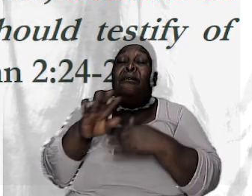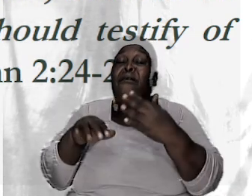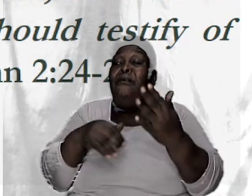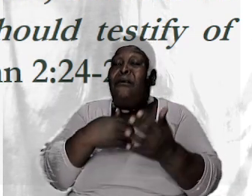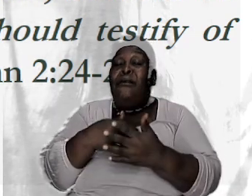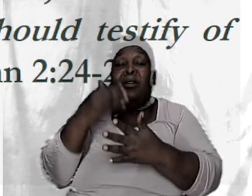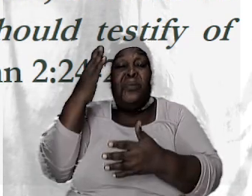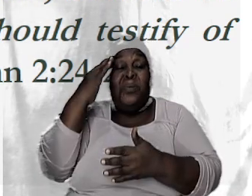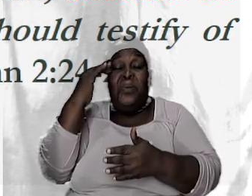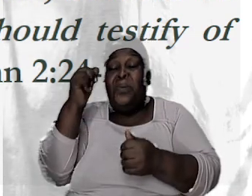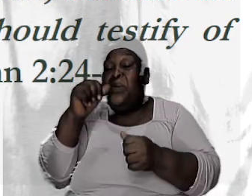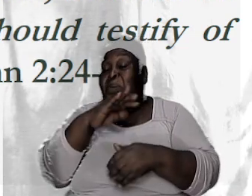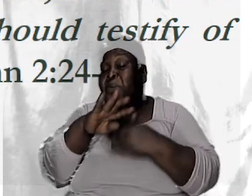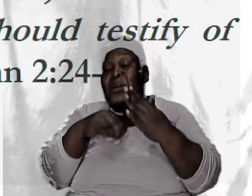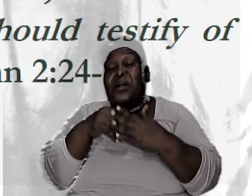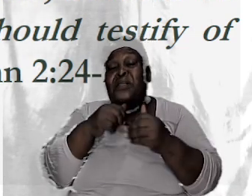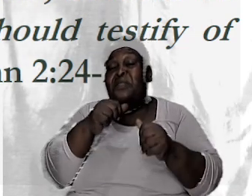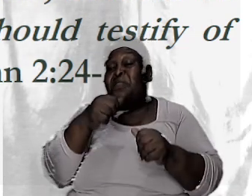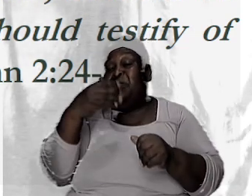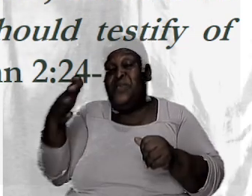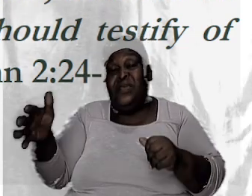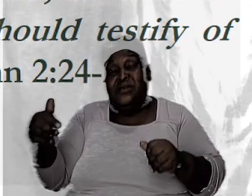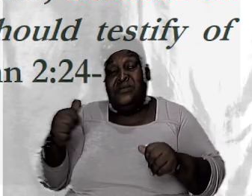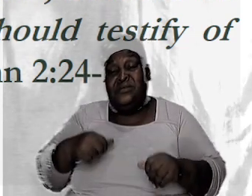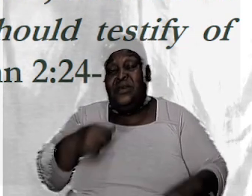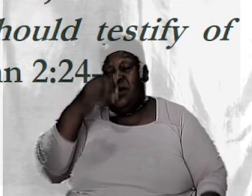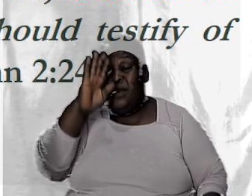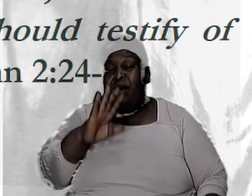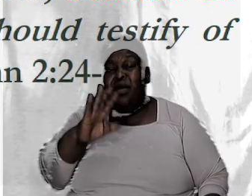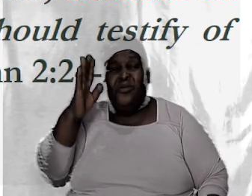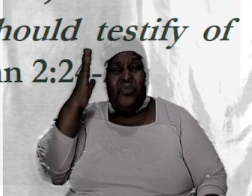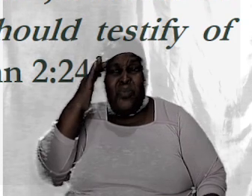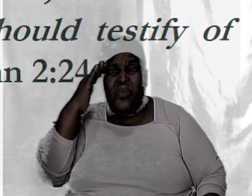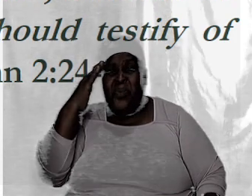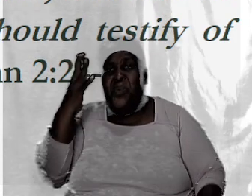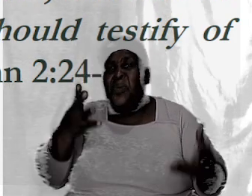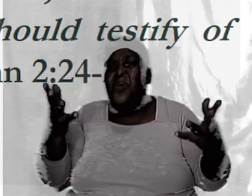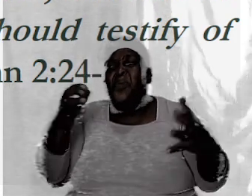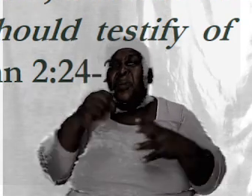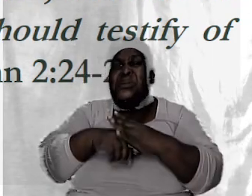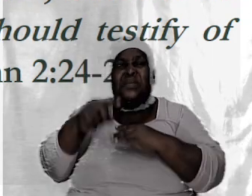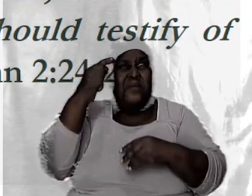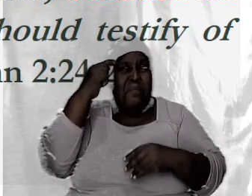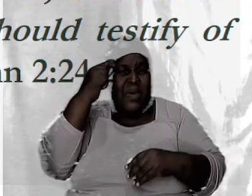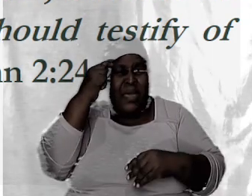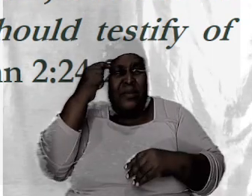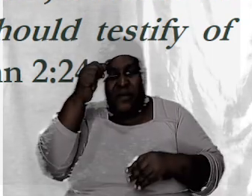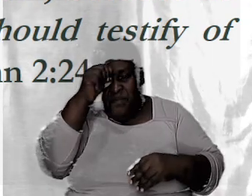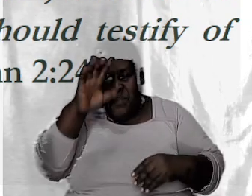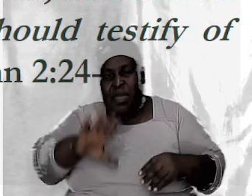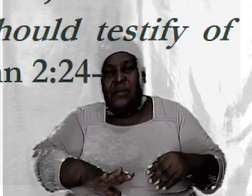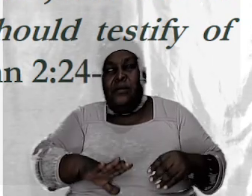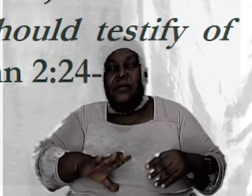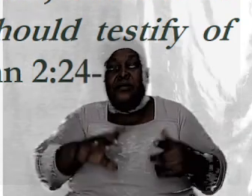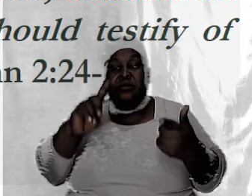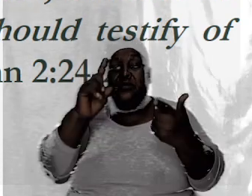knew what was in man. That was the first question that comes to mind as I thought about it. The second question